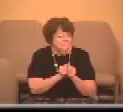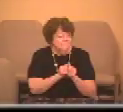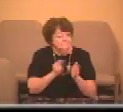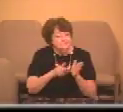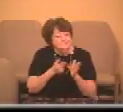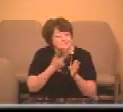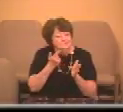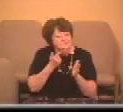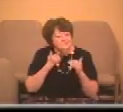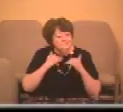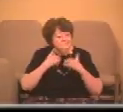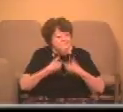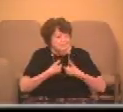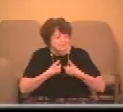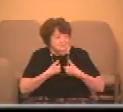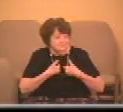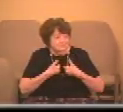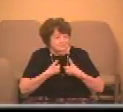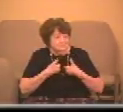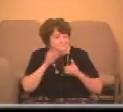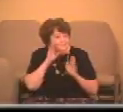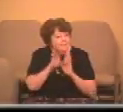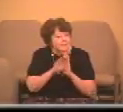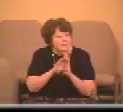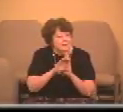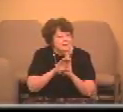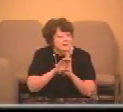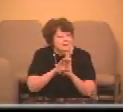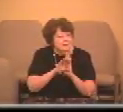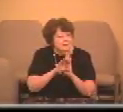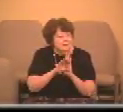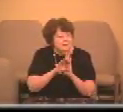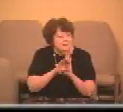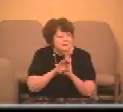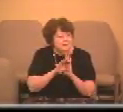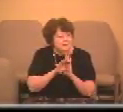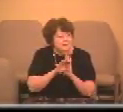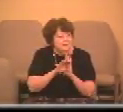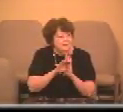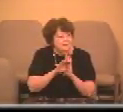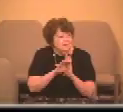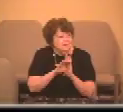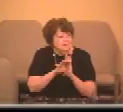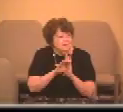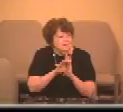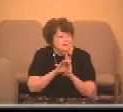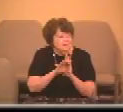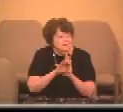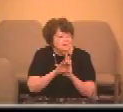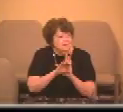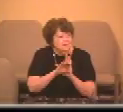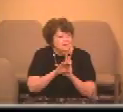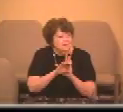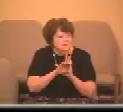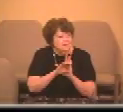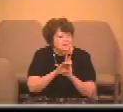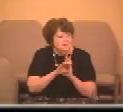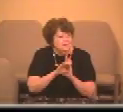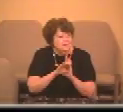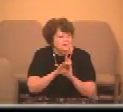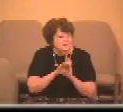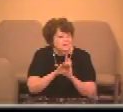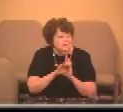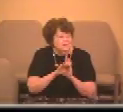Sometimes the weariness of the picture of the gal beside the wall gets the best of us. And we give